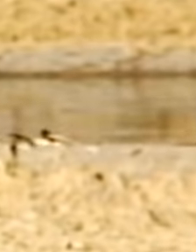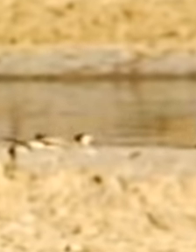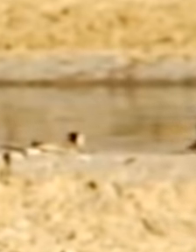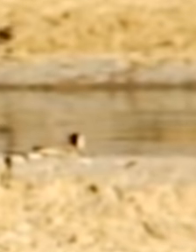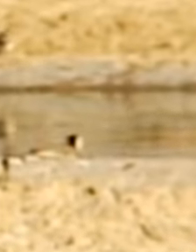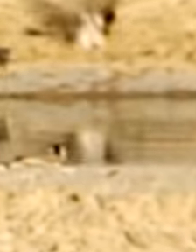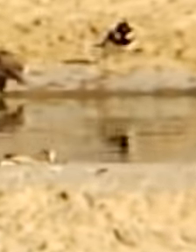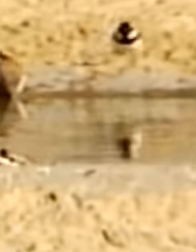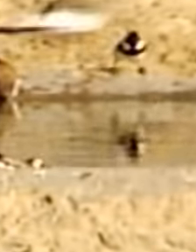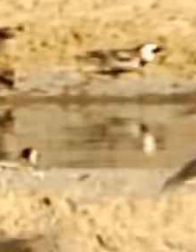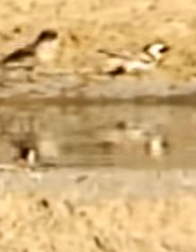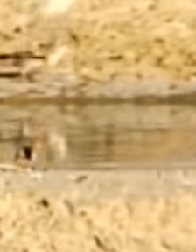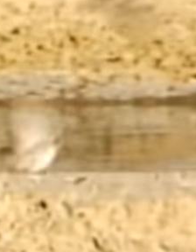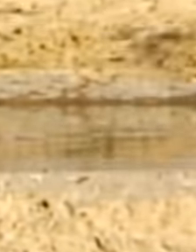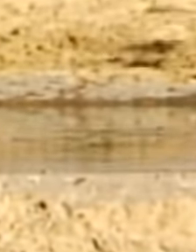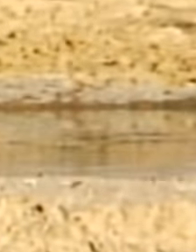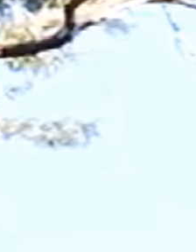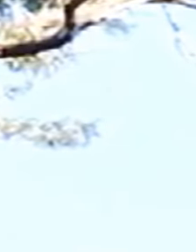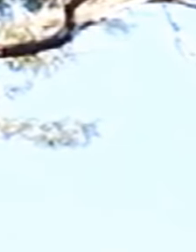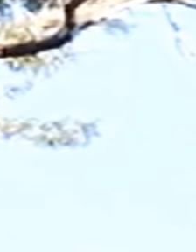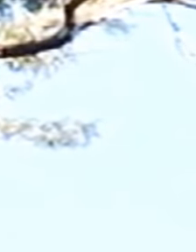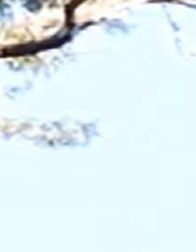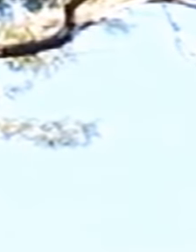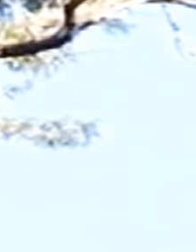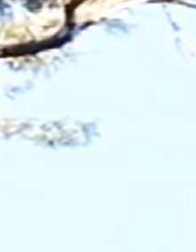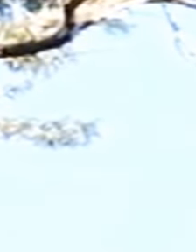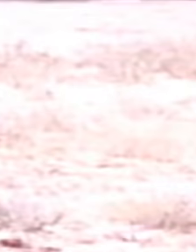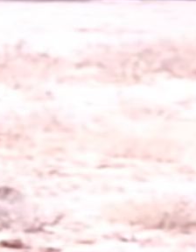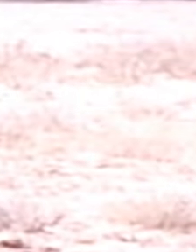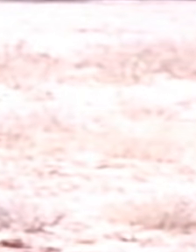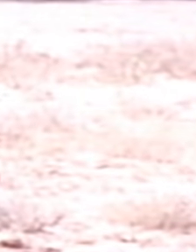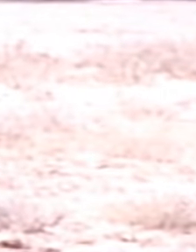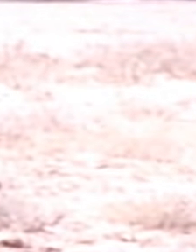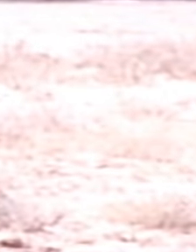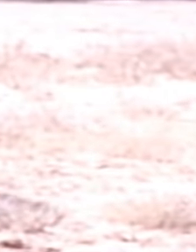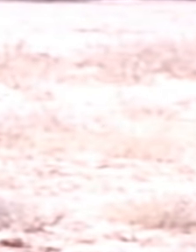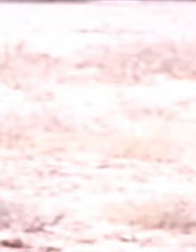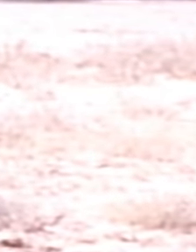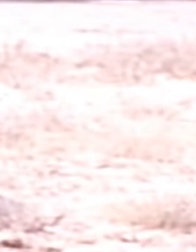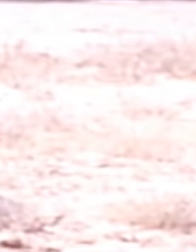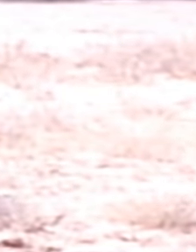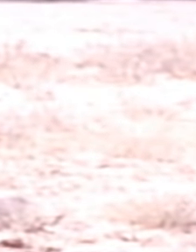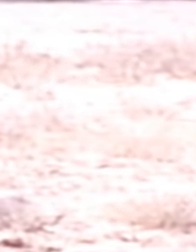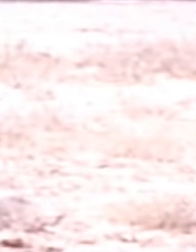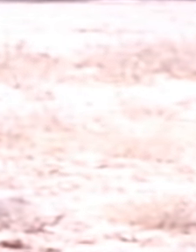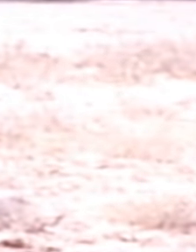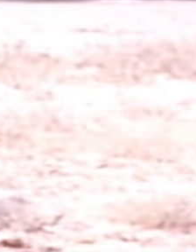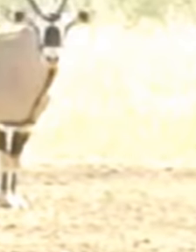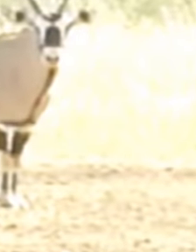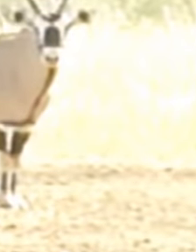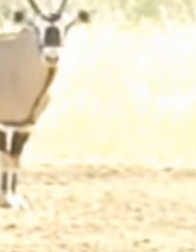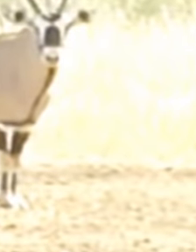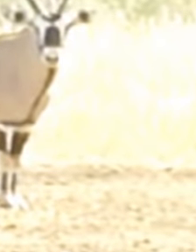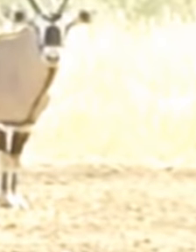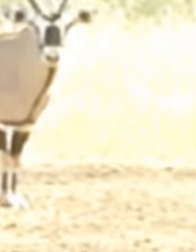park. It has 200 species of birds, including vultures, mammalians such as black Kalahari lions, and large herds